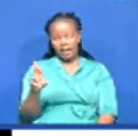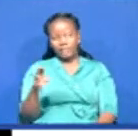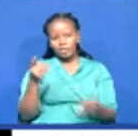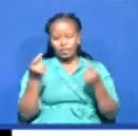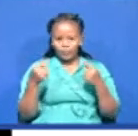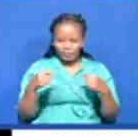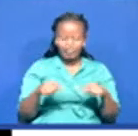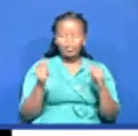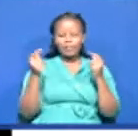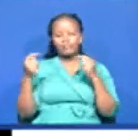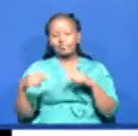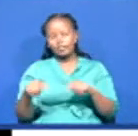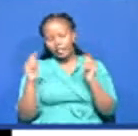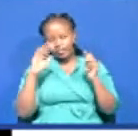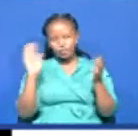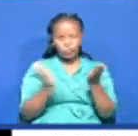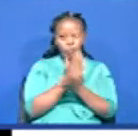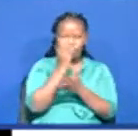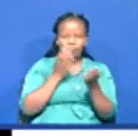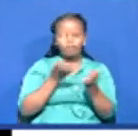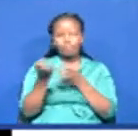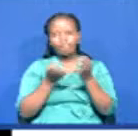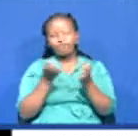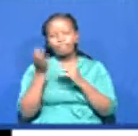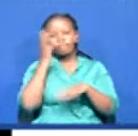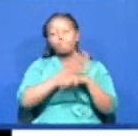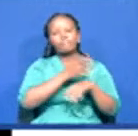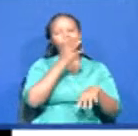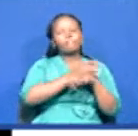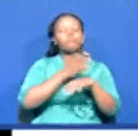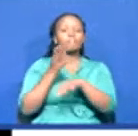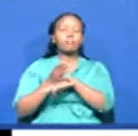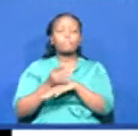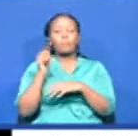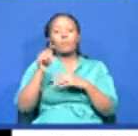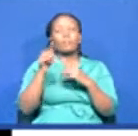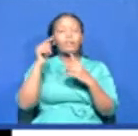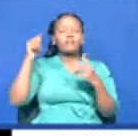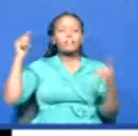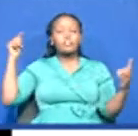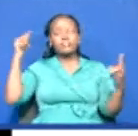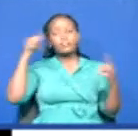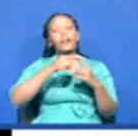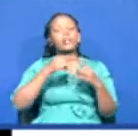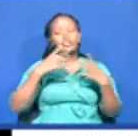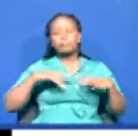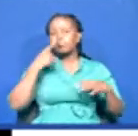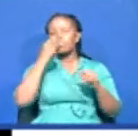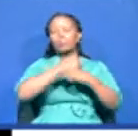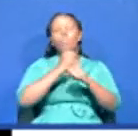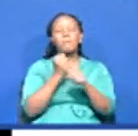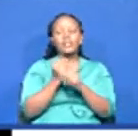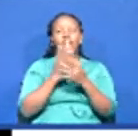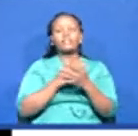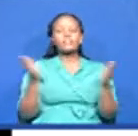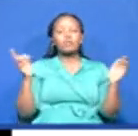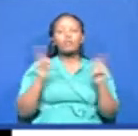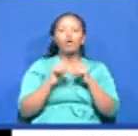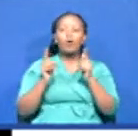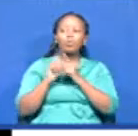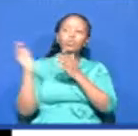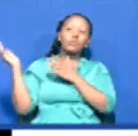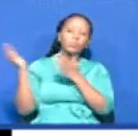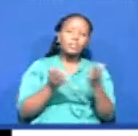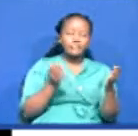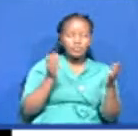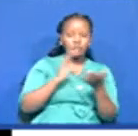and stem illicit trade. This targets manufacturers and traders who do importation, the exception of those who